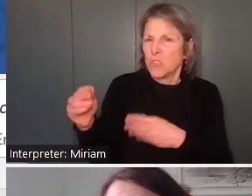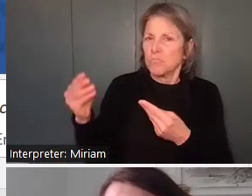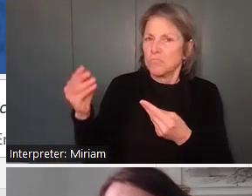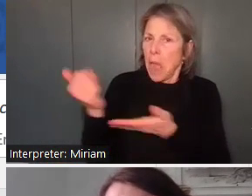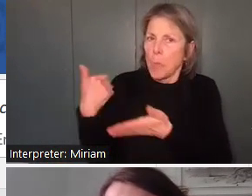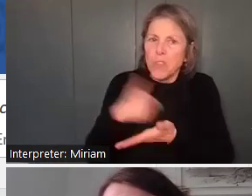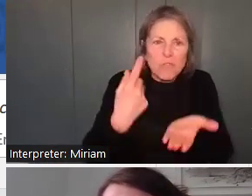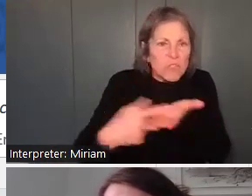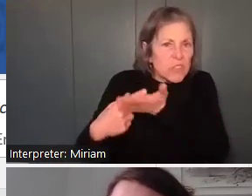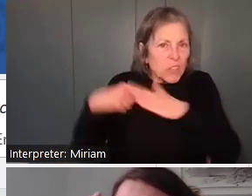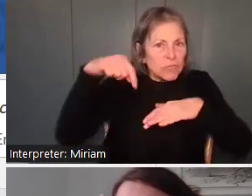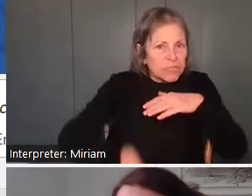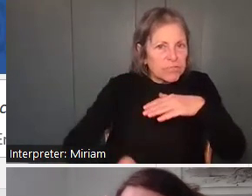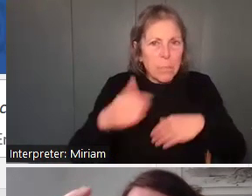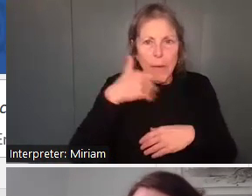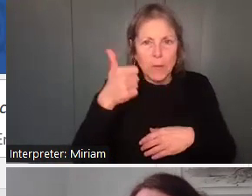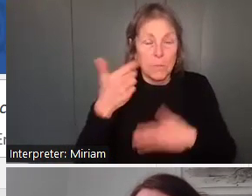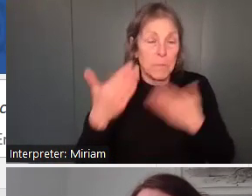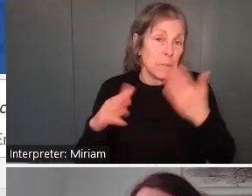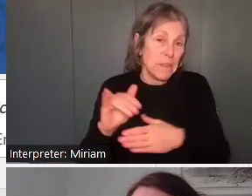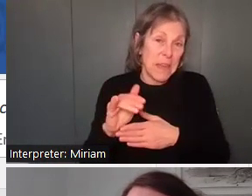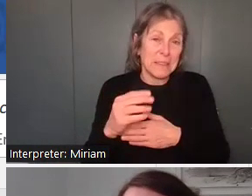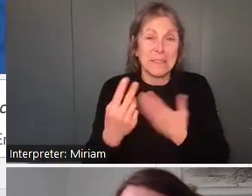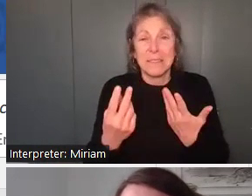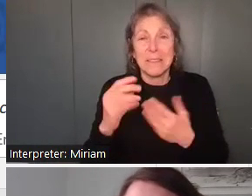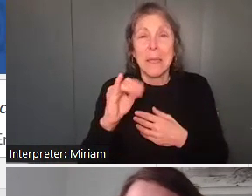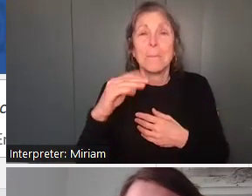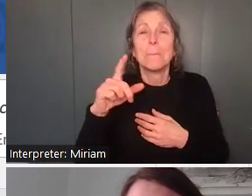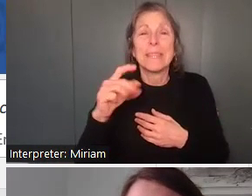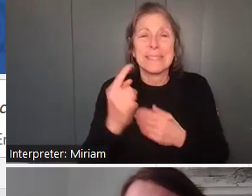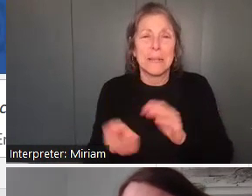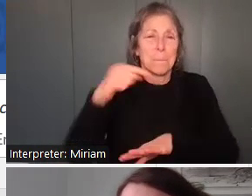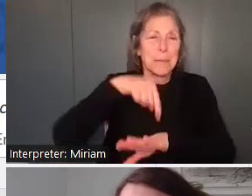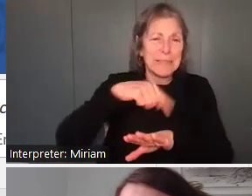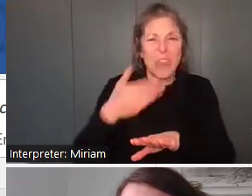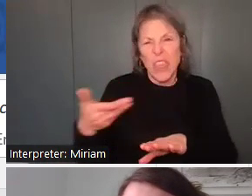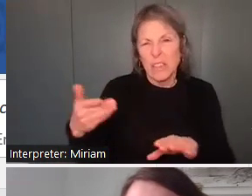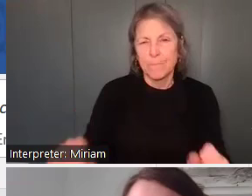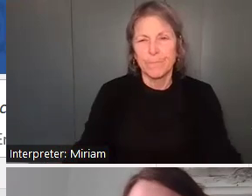right? So maybe that's also kind of an implicit thing anyway.